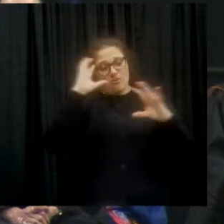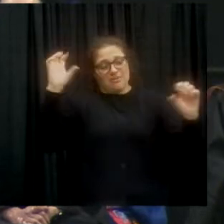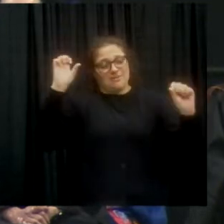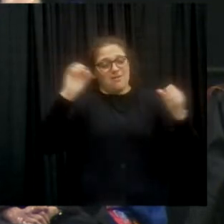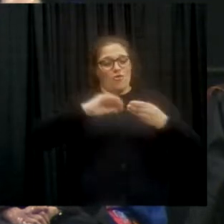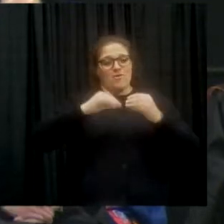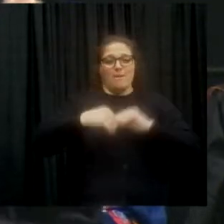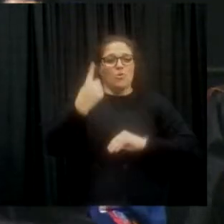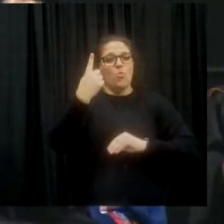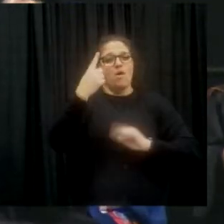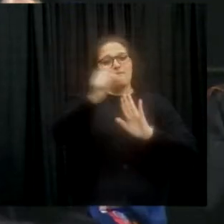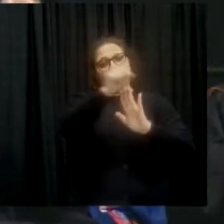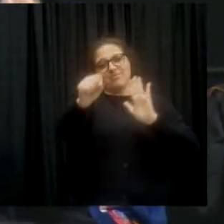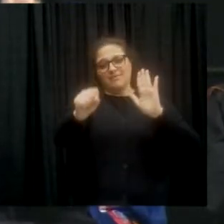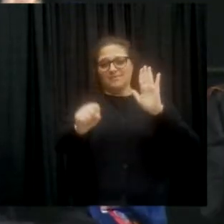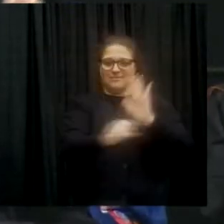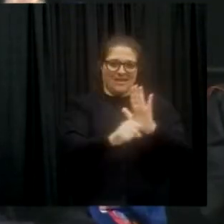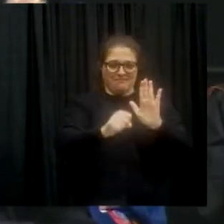state.